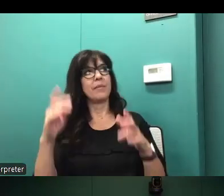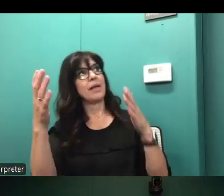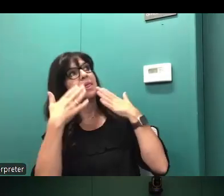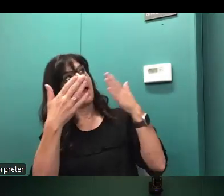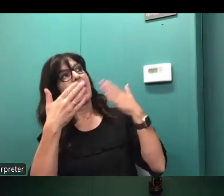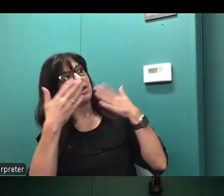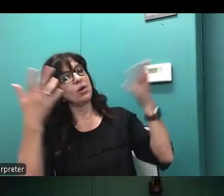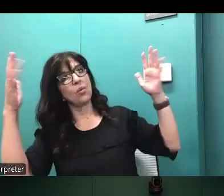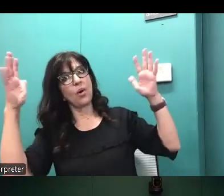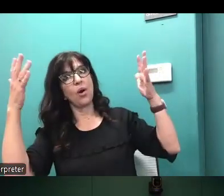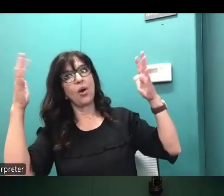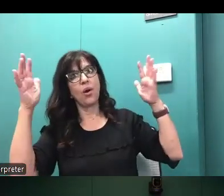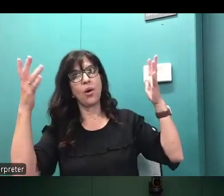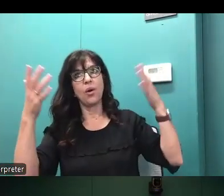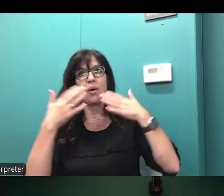Woo!